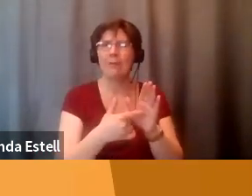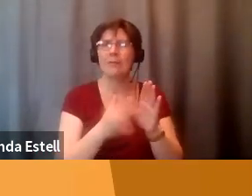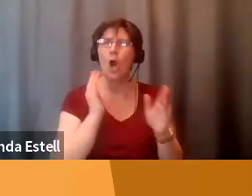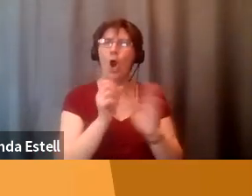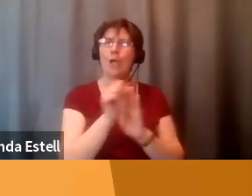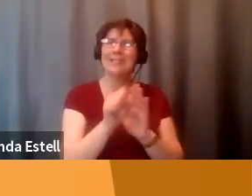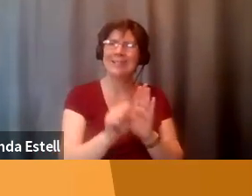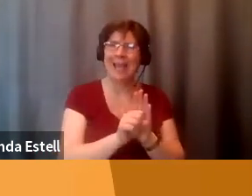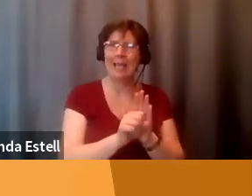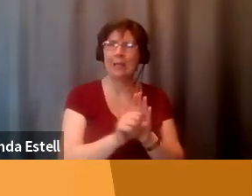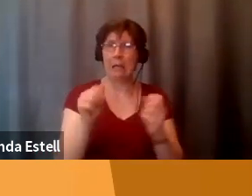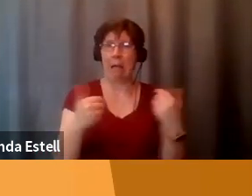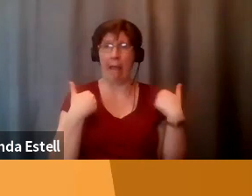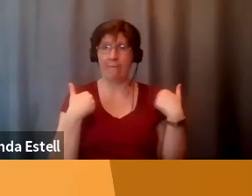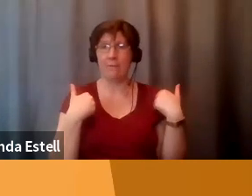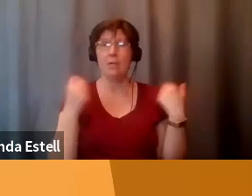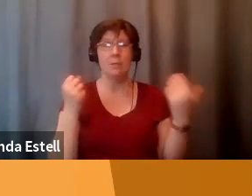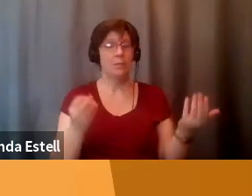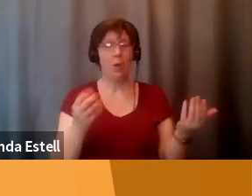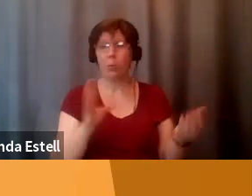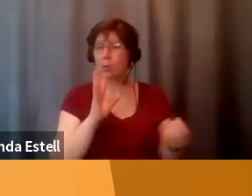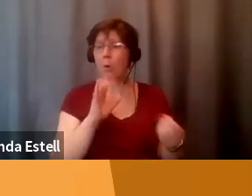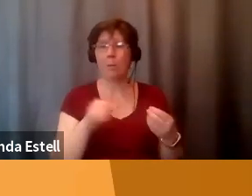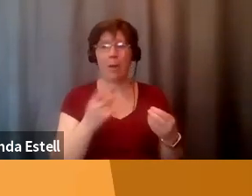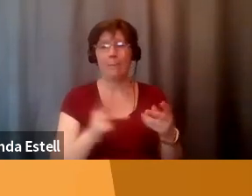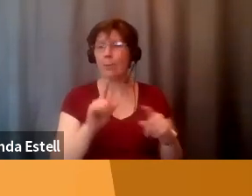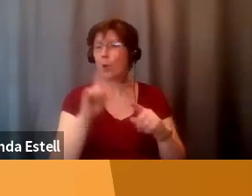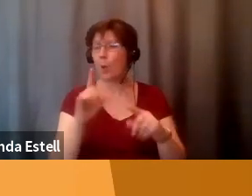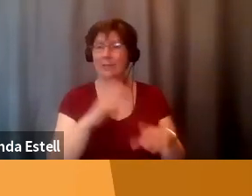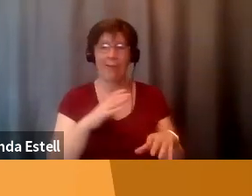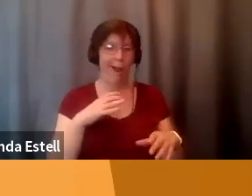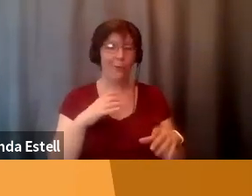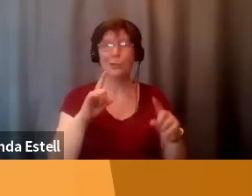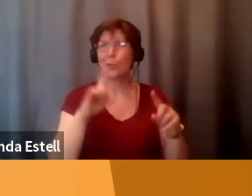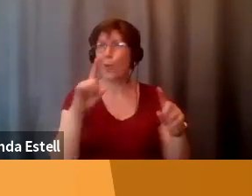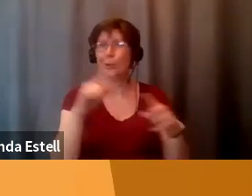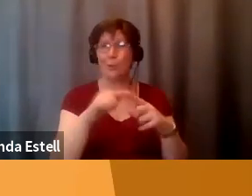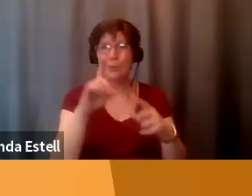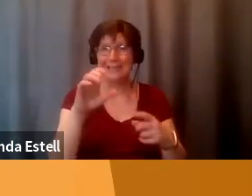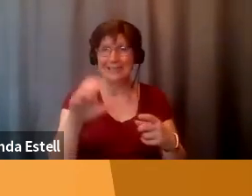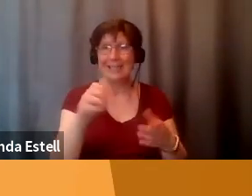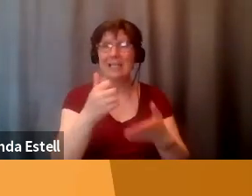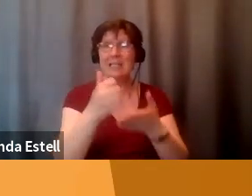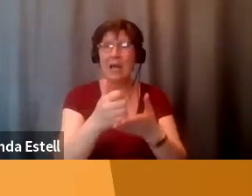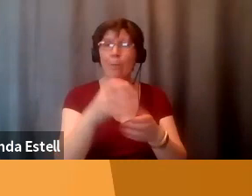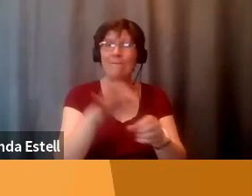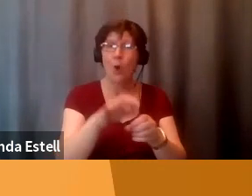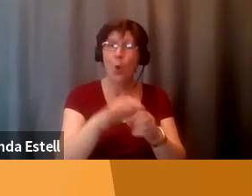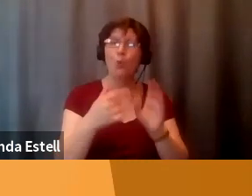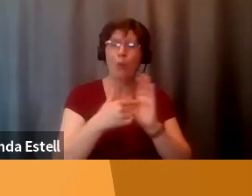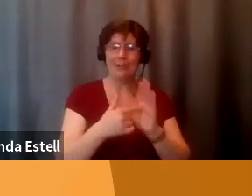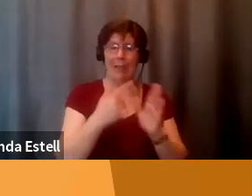state gets to have. So when we talk about people going to Congress or going to DC to help vote and represent what we